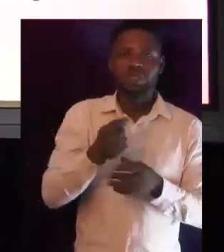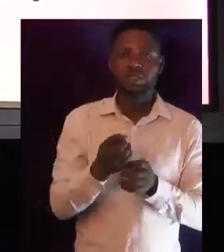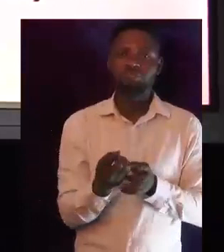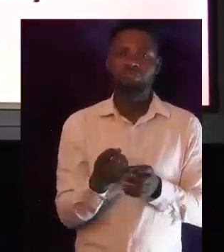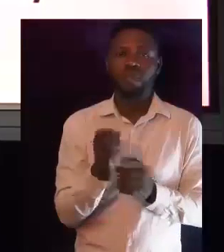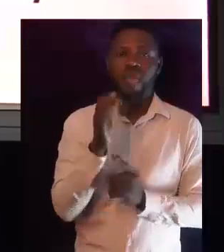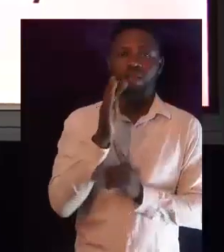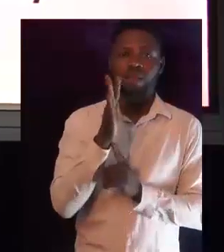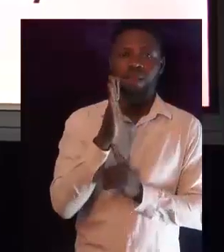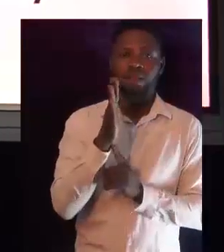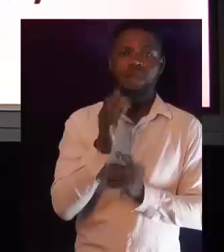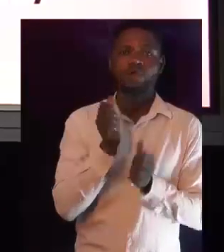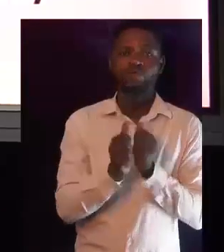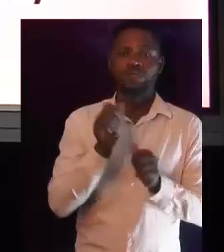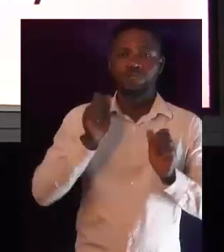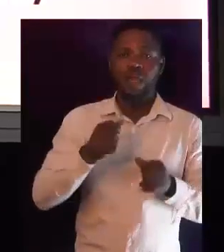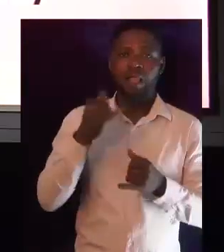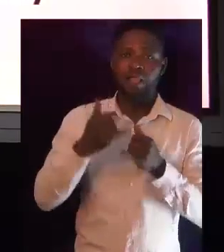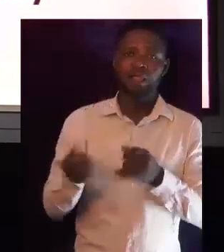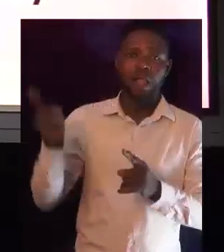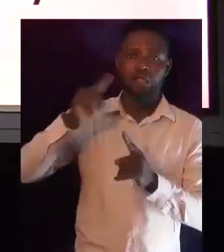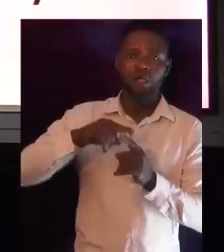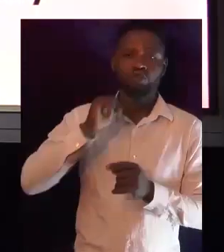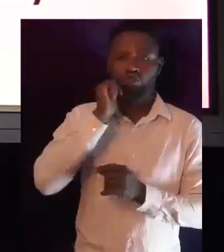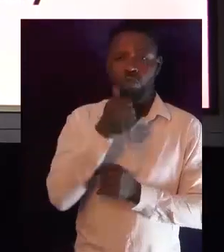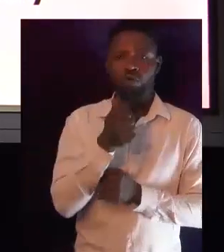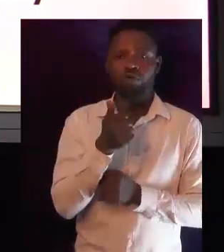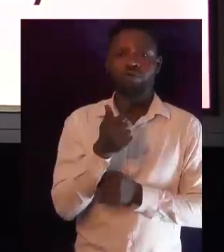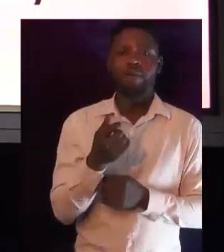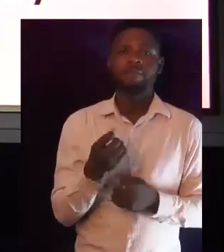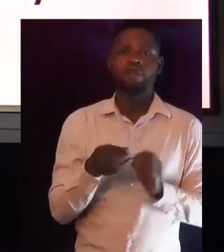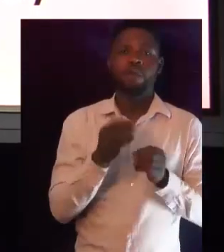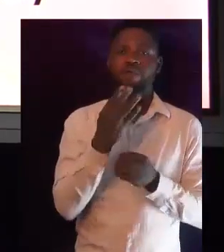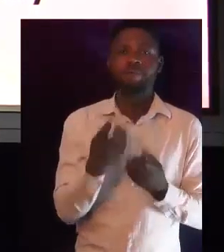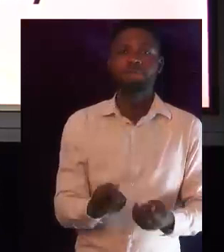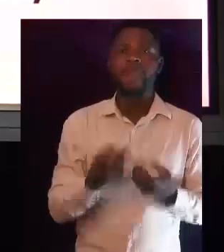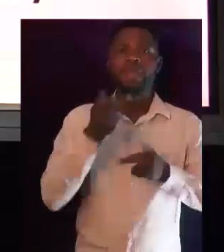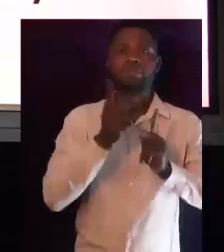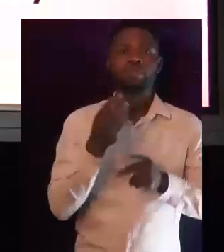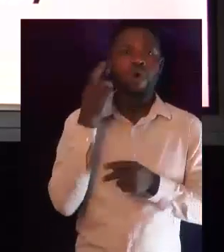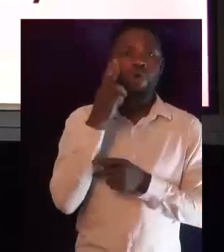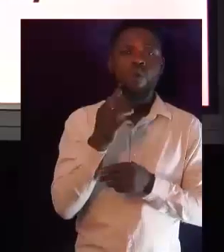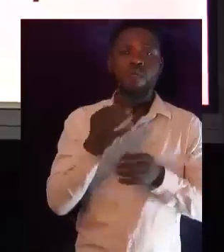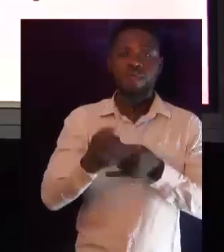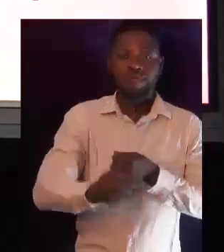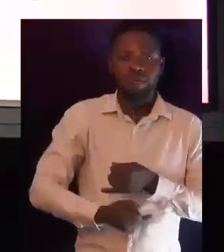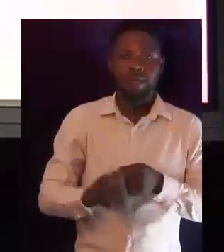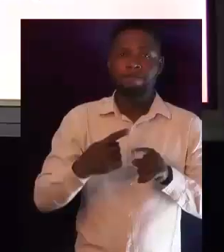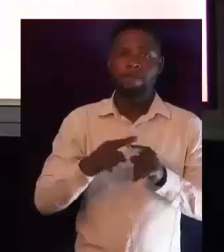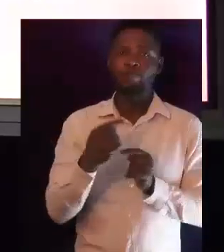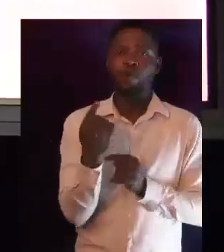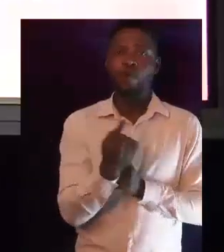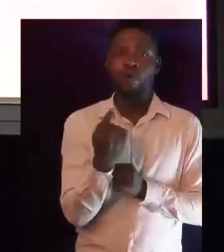lantern, which can last till tomorrow. 4. Many people were